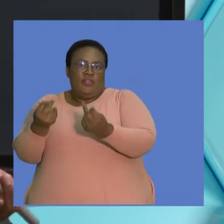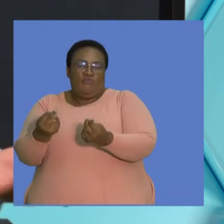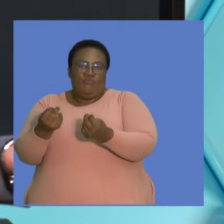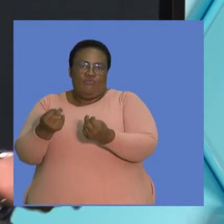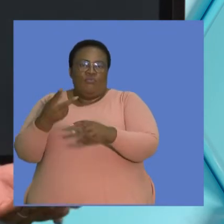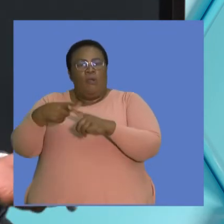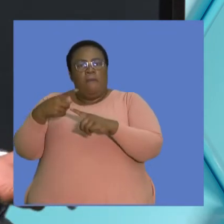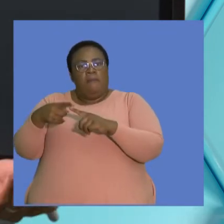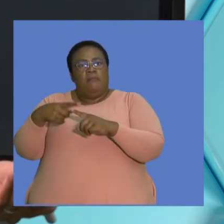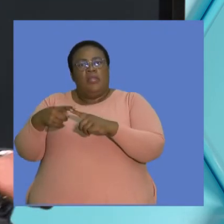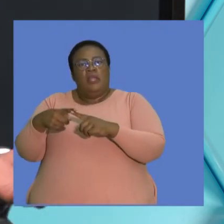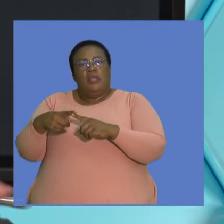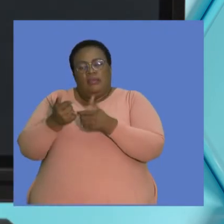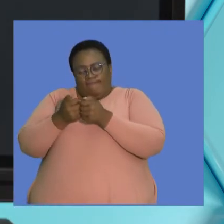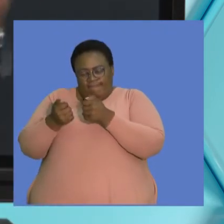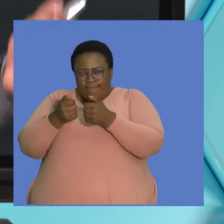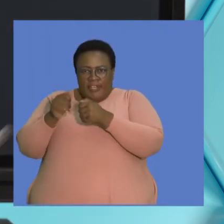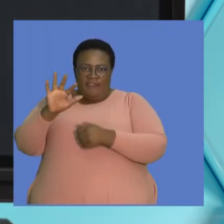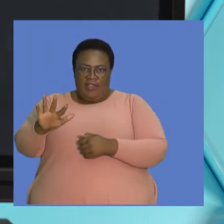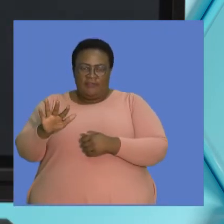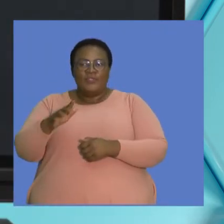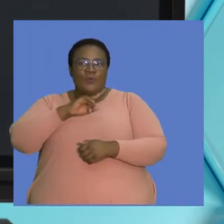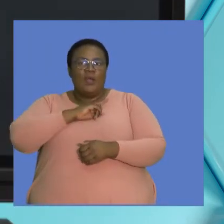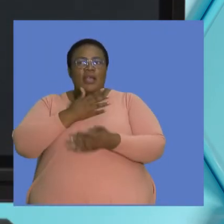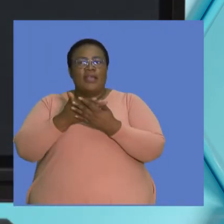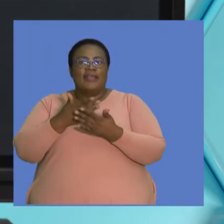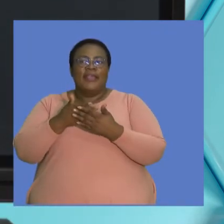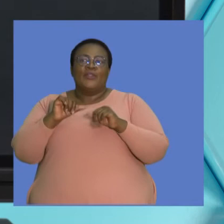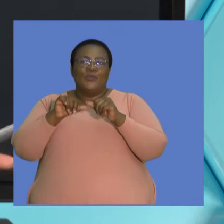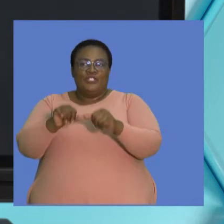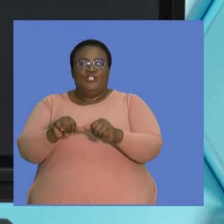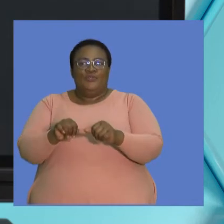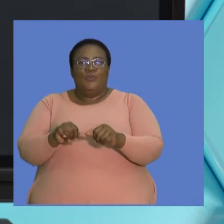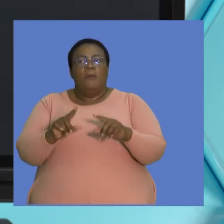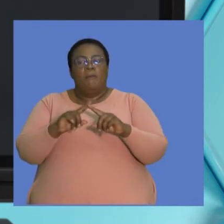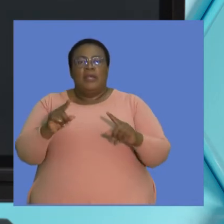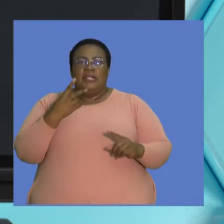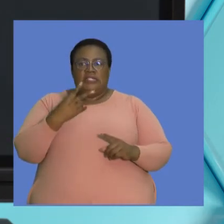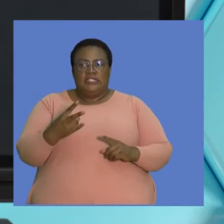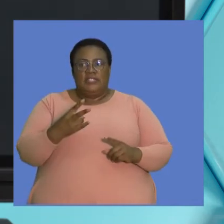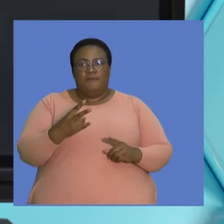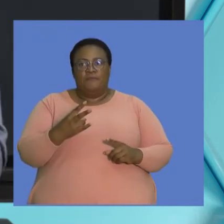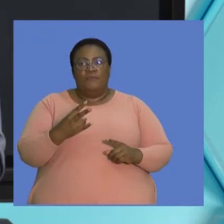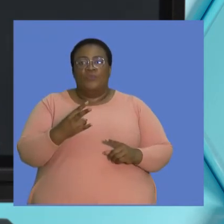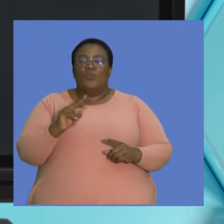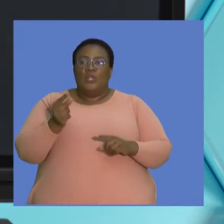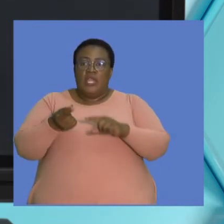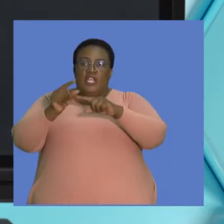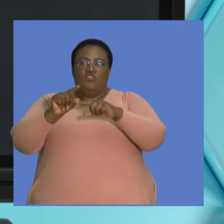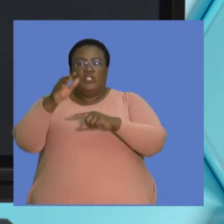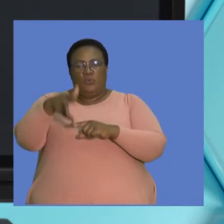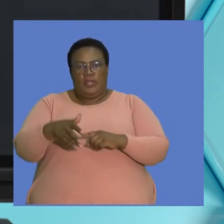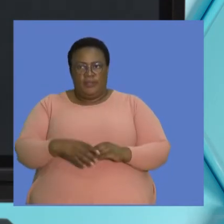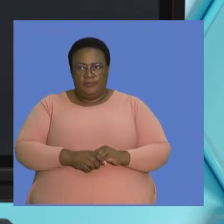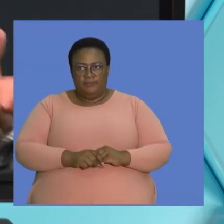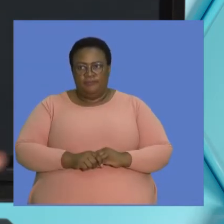version of my PlayStation 5 so that I can continue with the fun of it all. But let's see exactly what will the